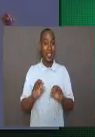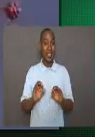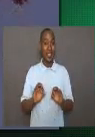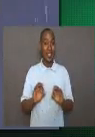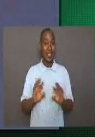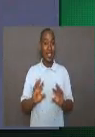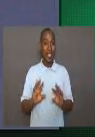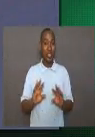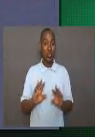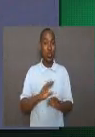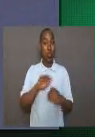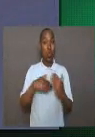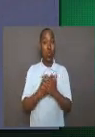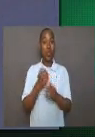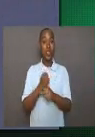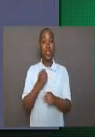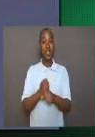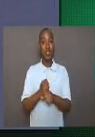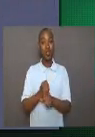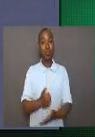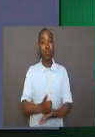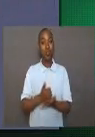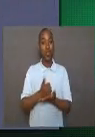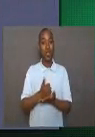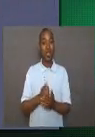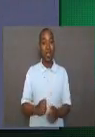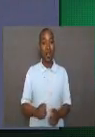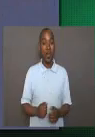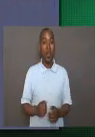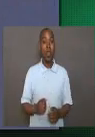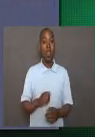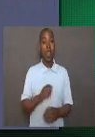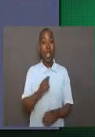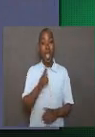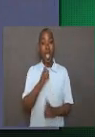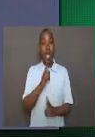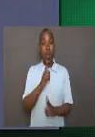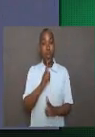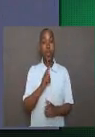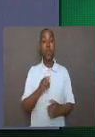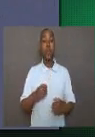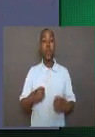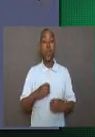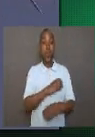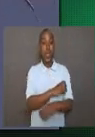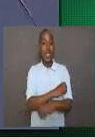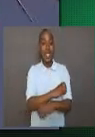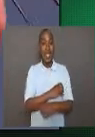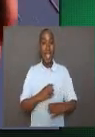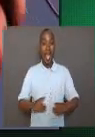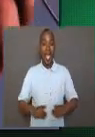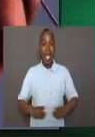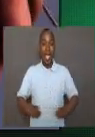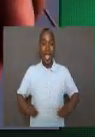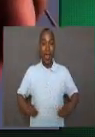to make it function. The rib muscles and the diaphragm, which